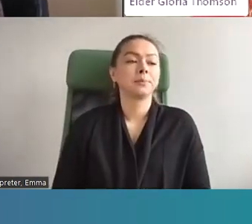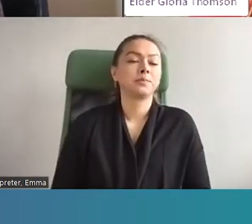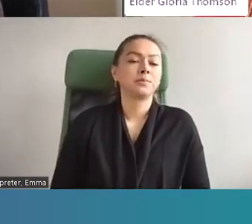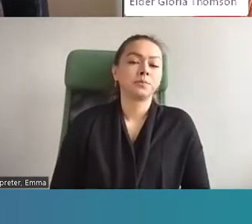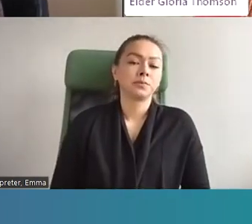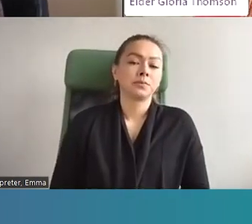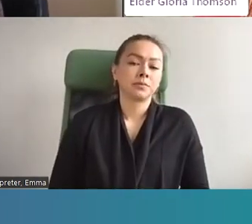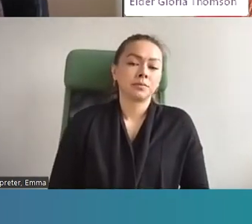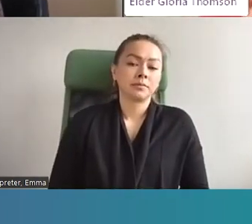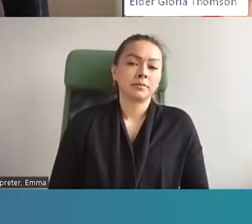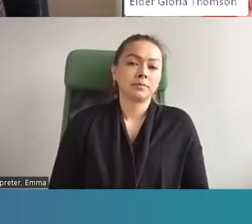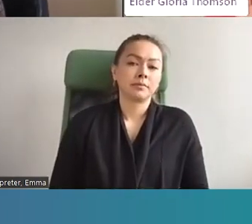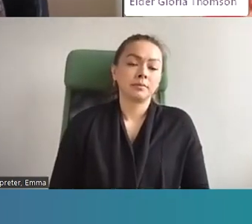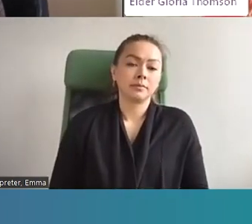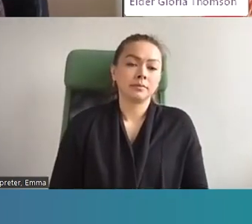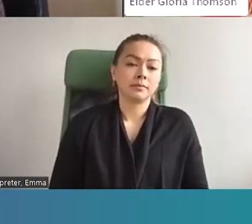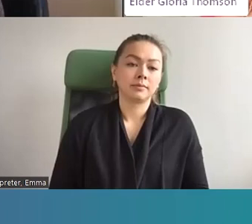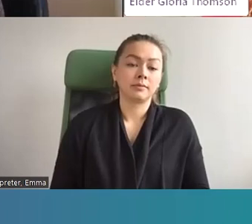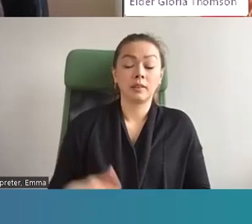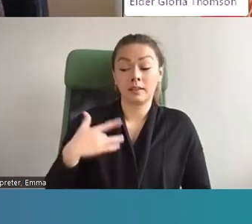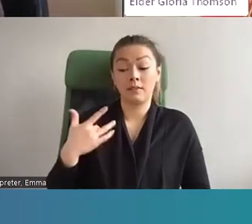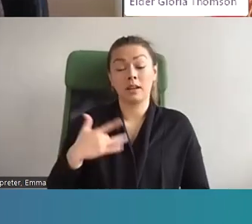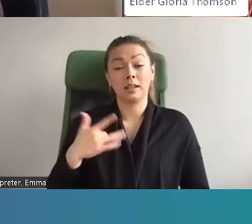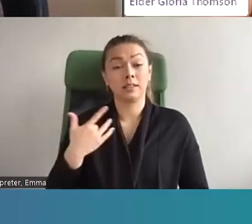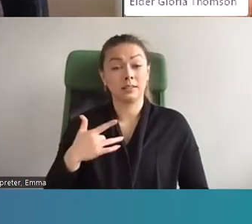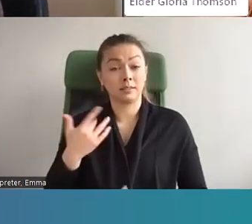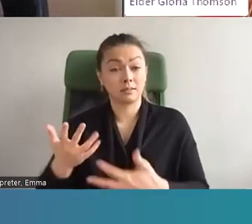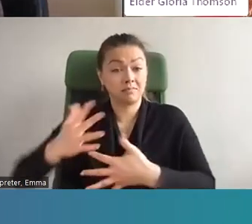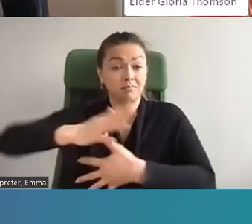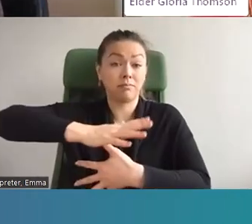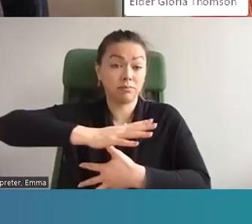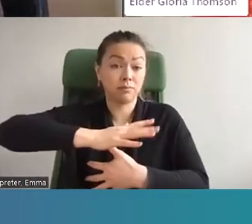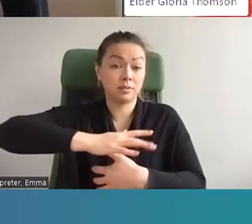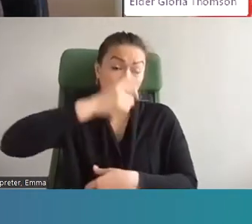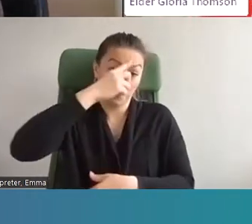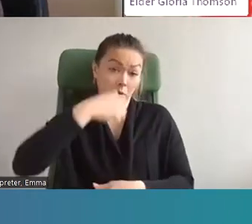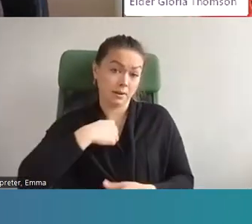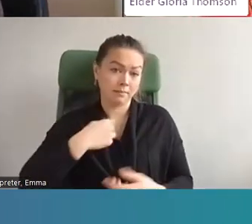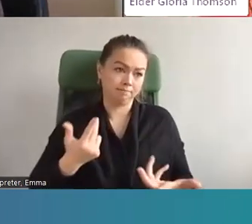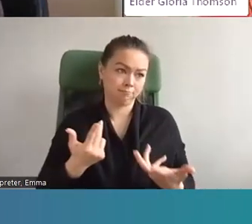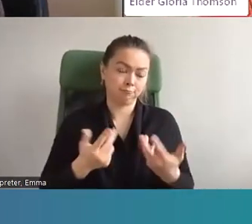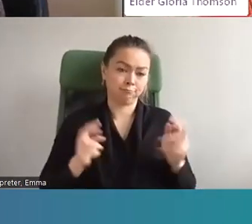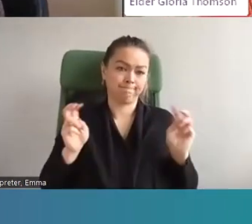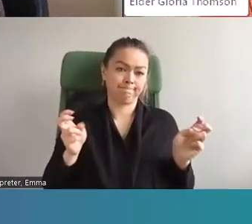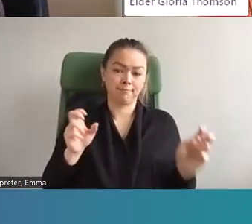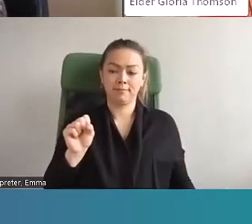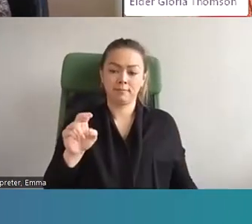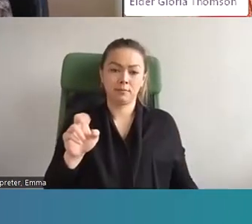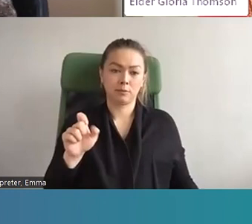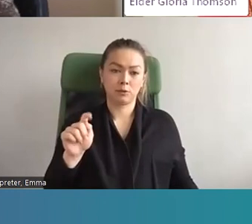the most important ones to me as the senator and things that I had to